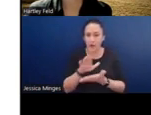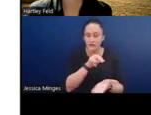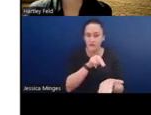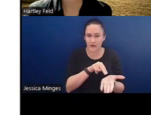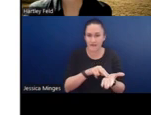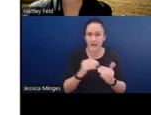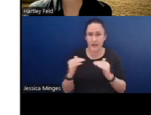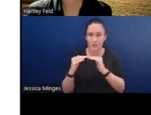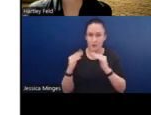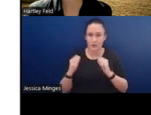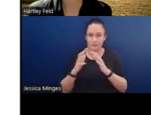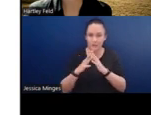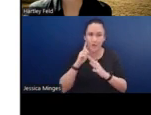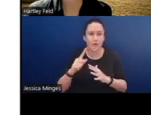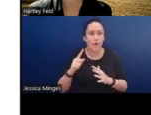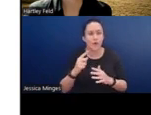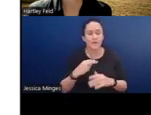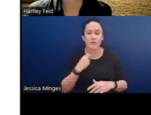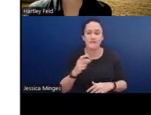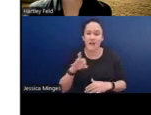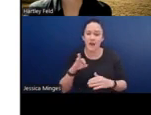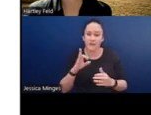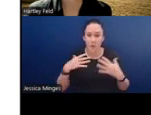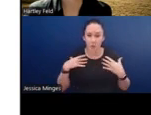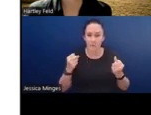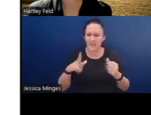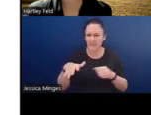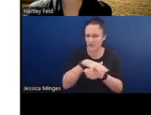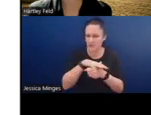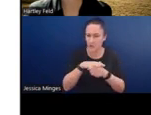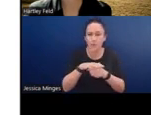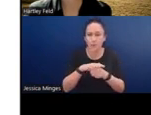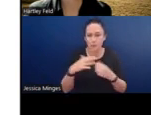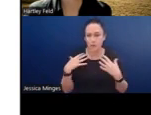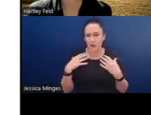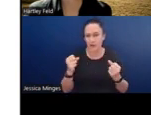co-founder of Voices of Hope, the Lexington Local Recovery Community Center.